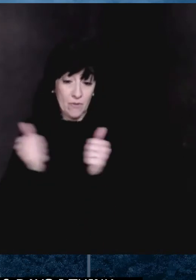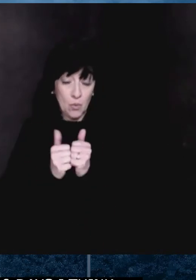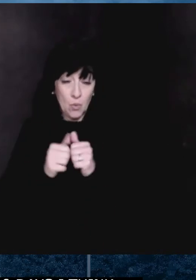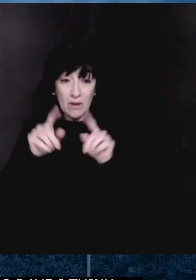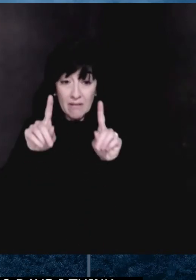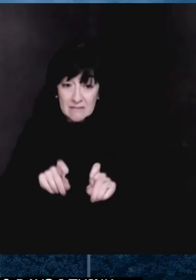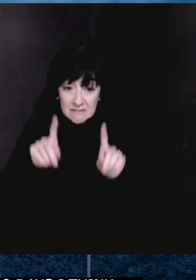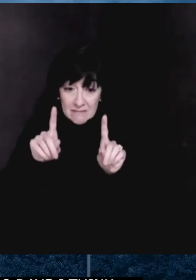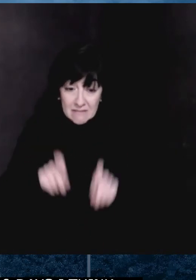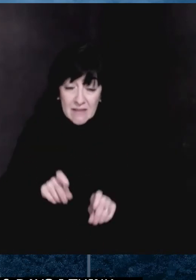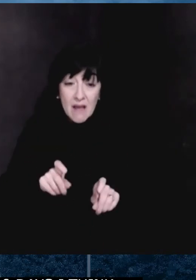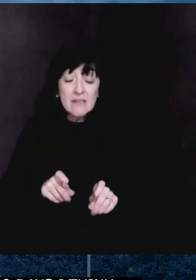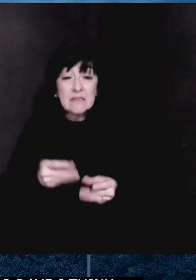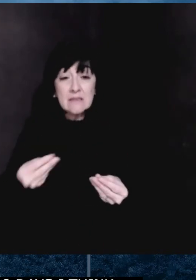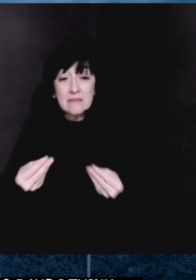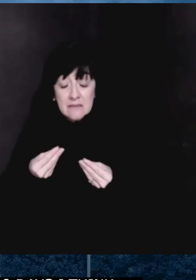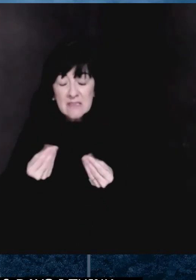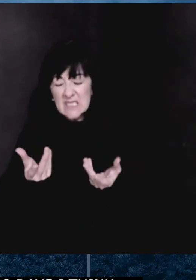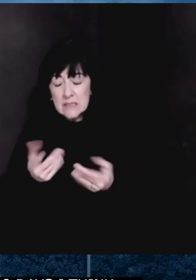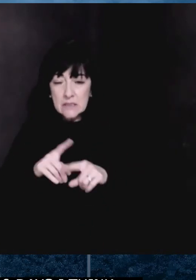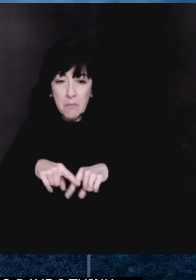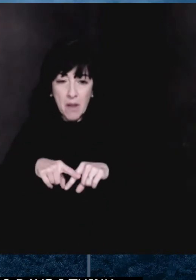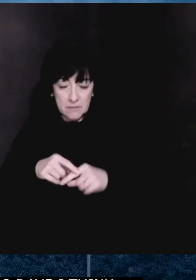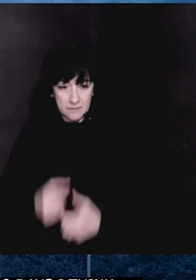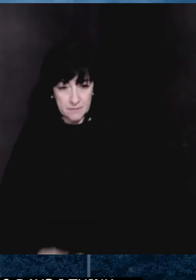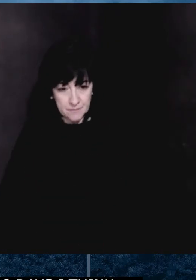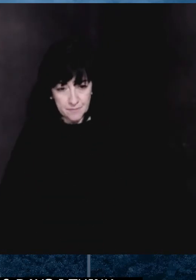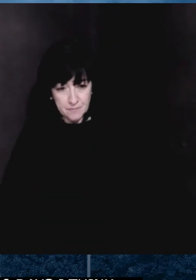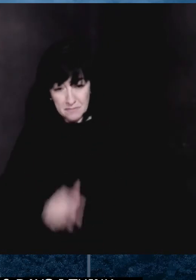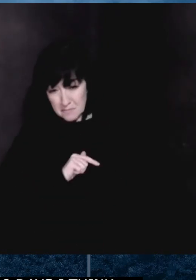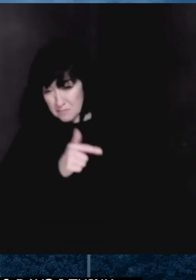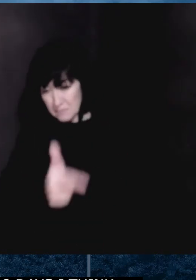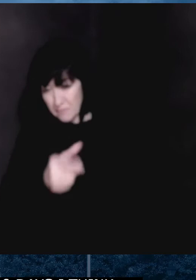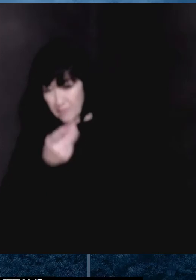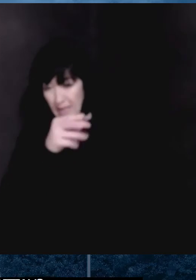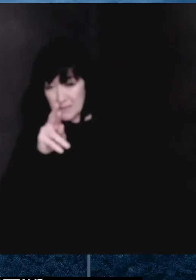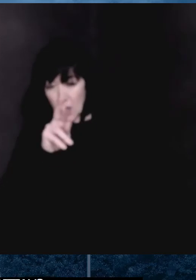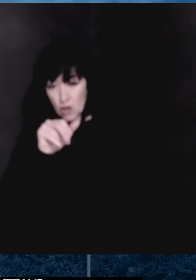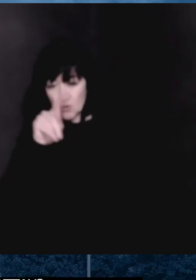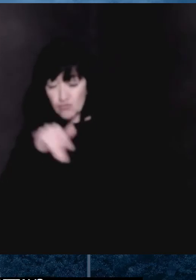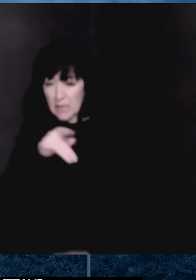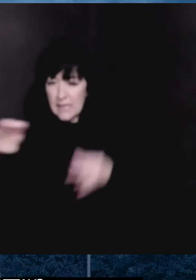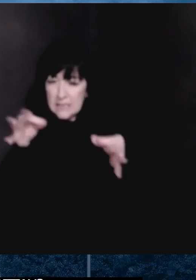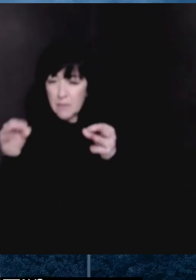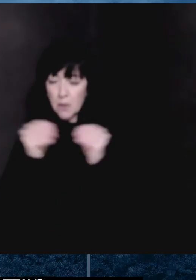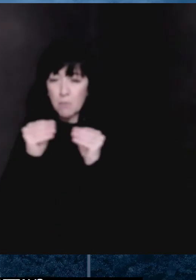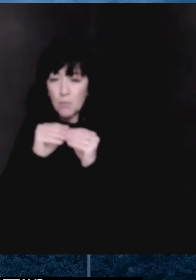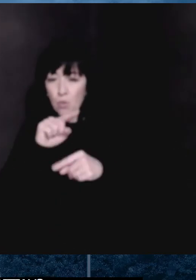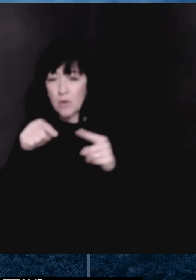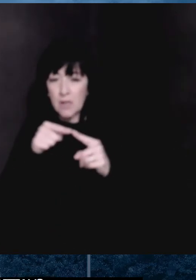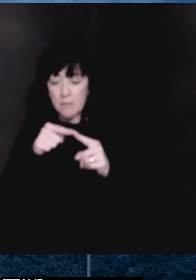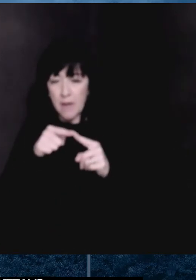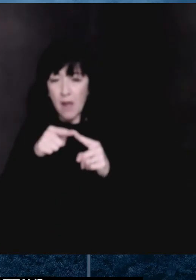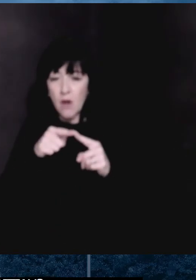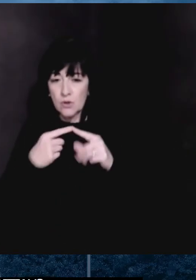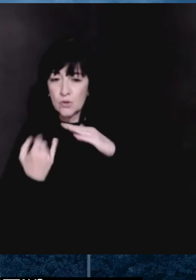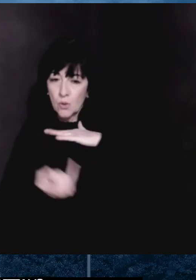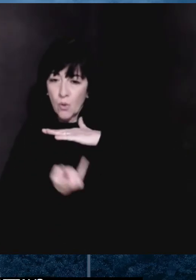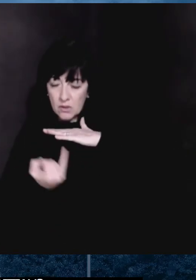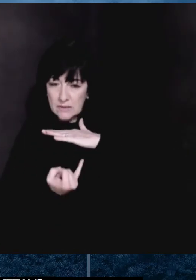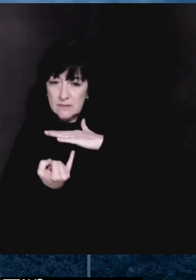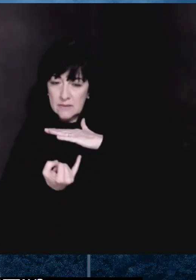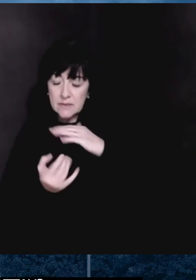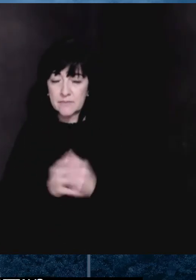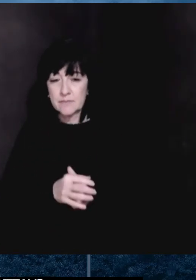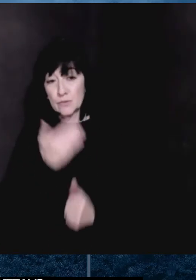Dr. Rattay? Sure. So it's a great question. When would we see the change in the numbers?